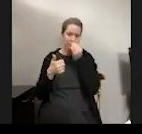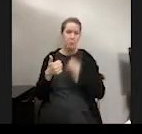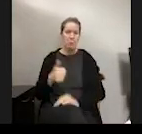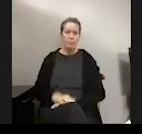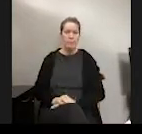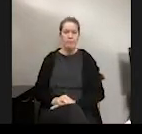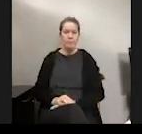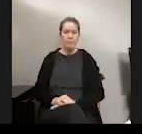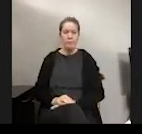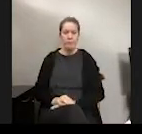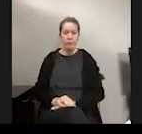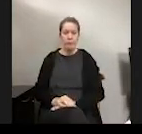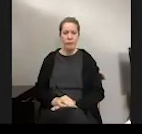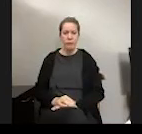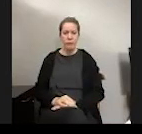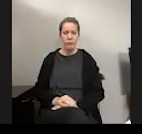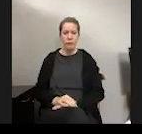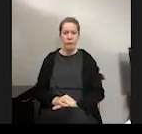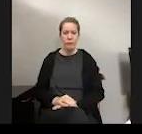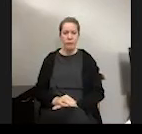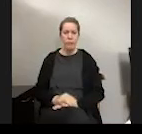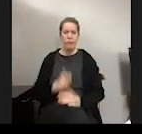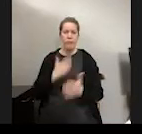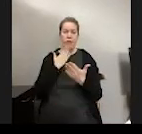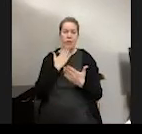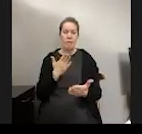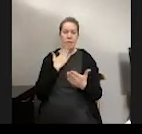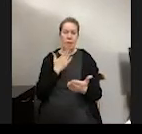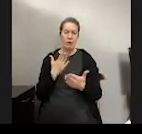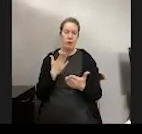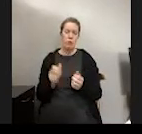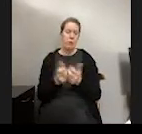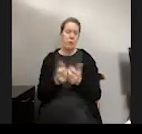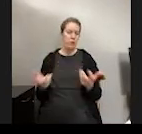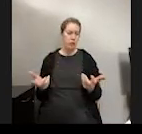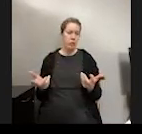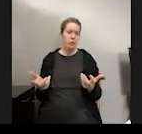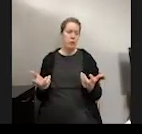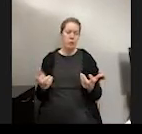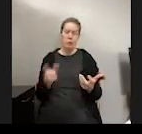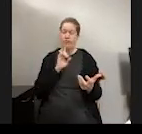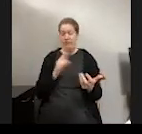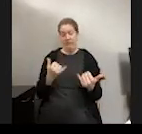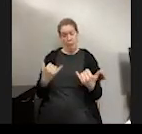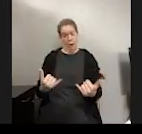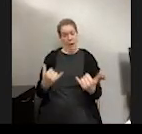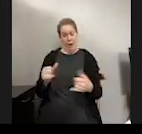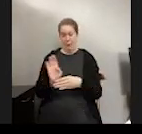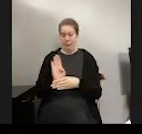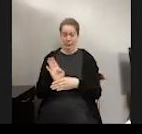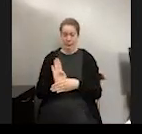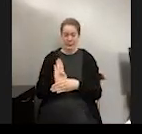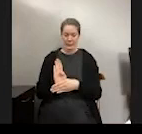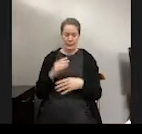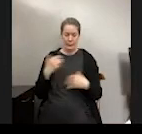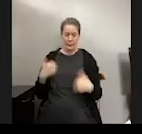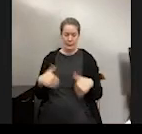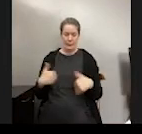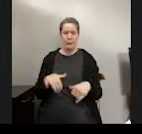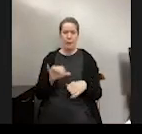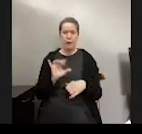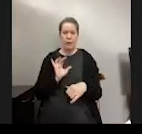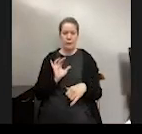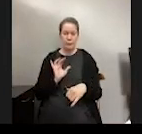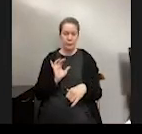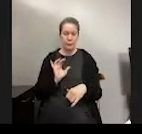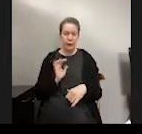So, happy to be here. Thanks a lot. Project lead currently, lots going on, but Artworks TO, which is actually, you know, the public